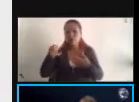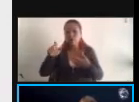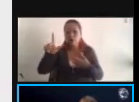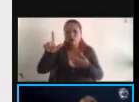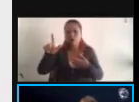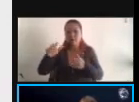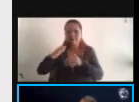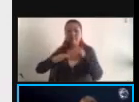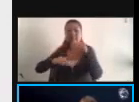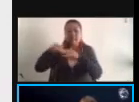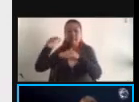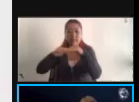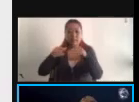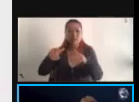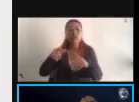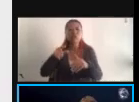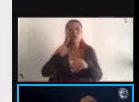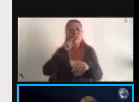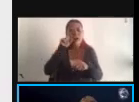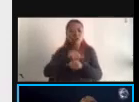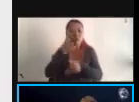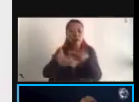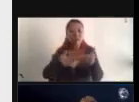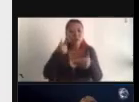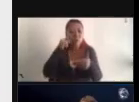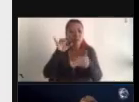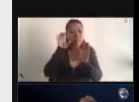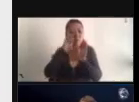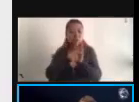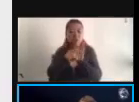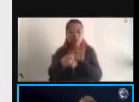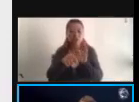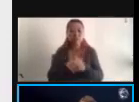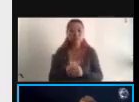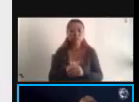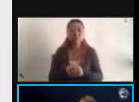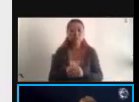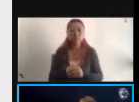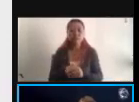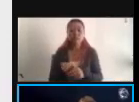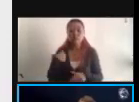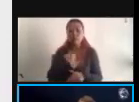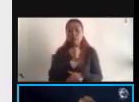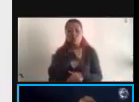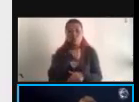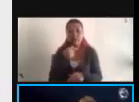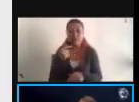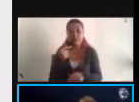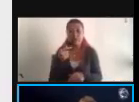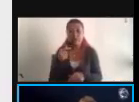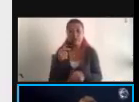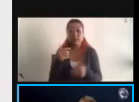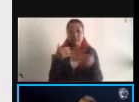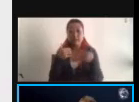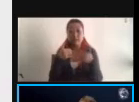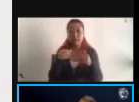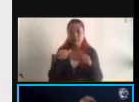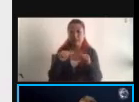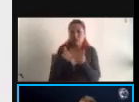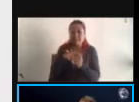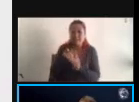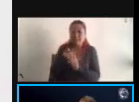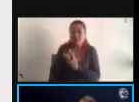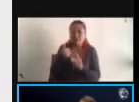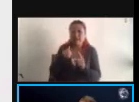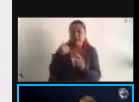like the image below. We focus, although we had the agency had this notion of